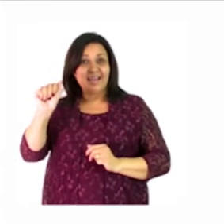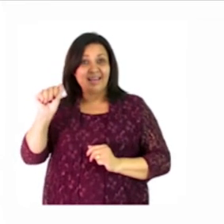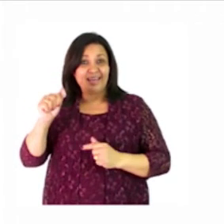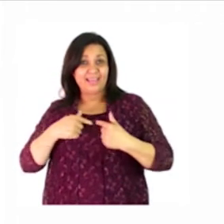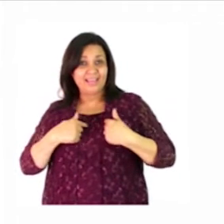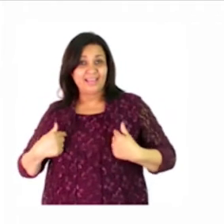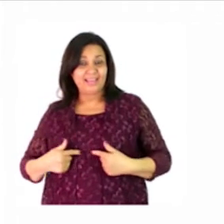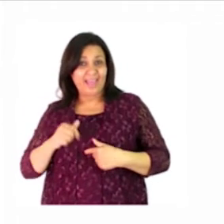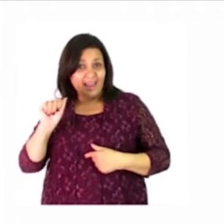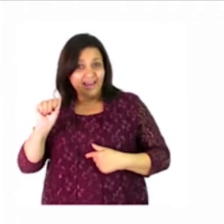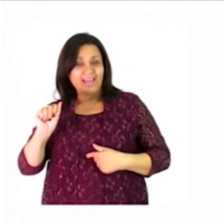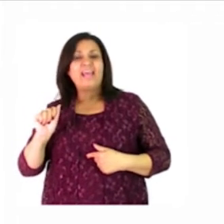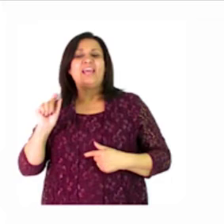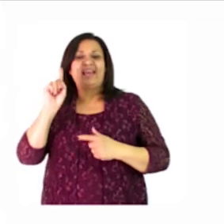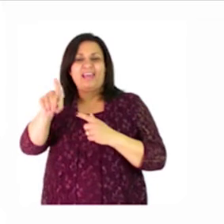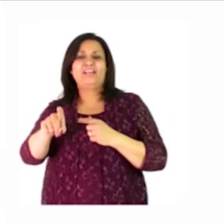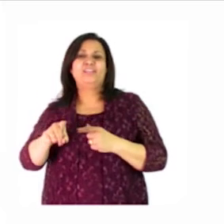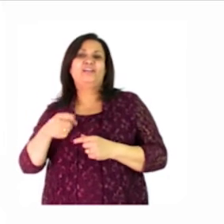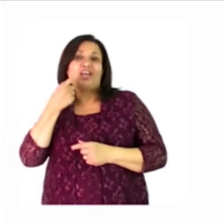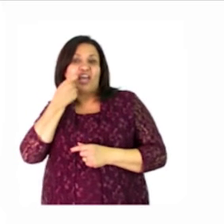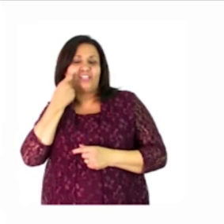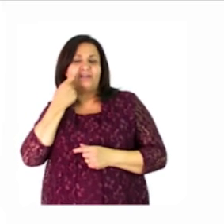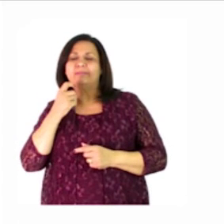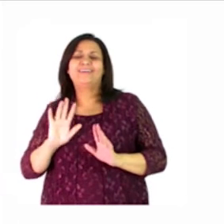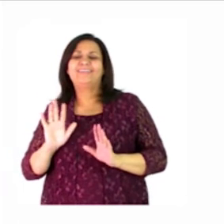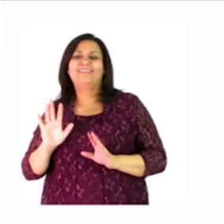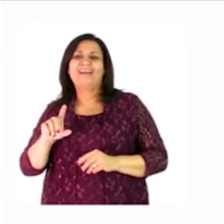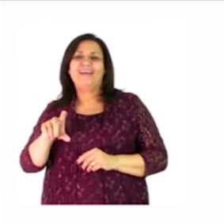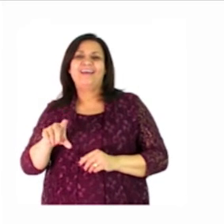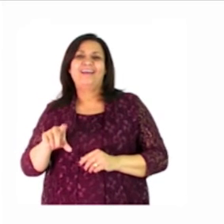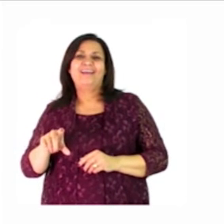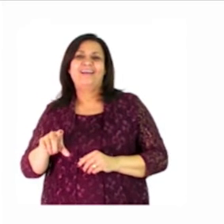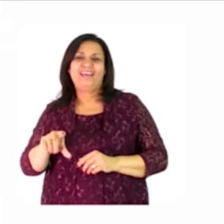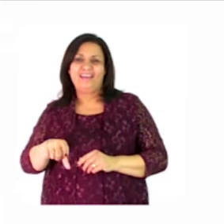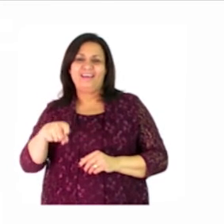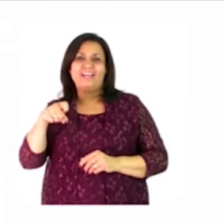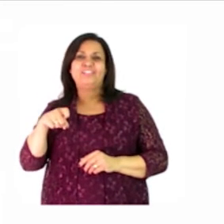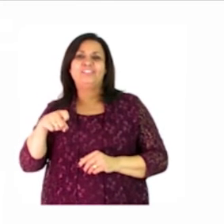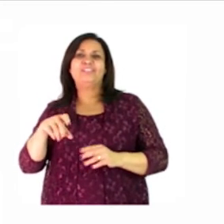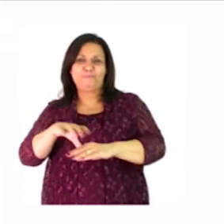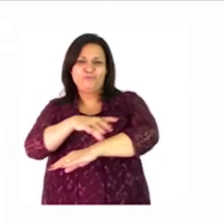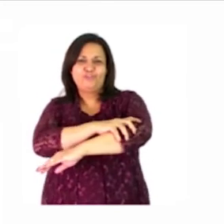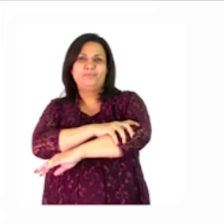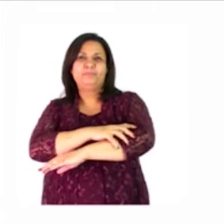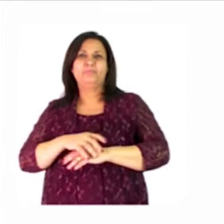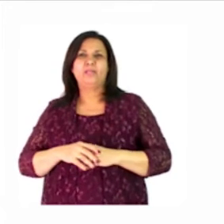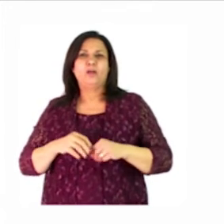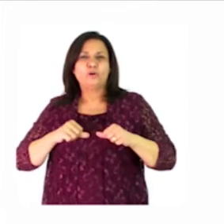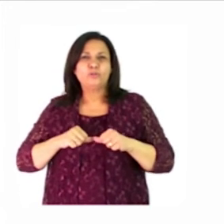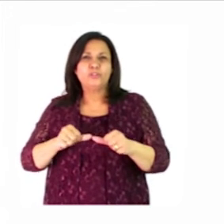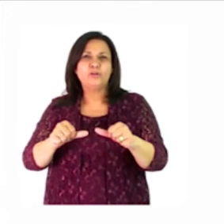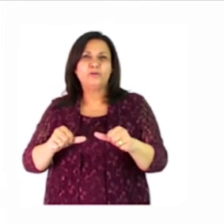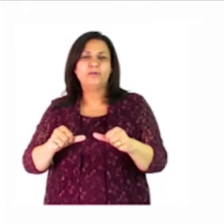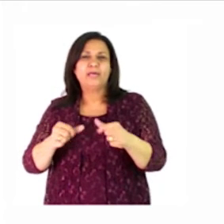a fish. Let's move over to the next fisherman. You need to take a different